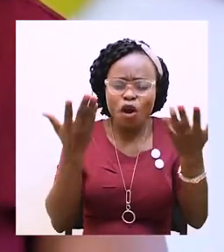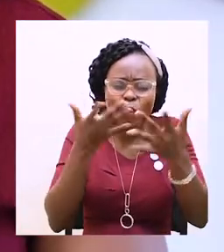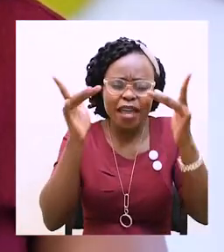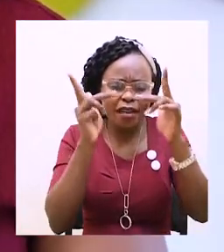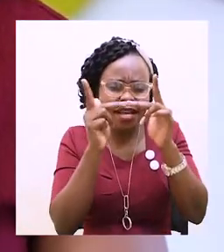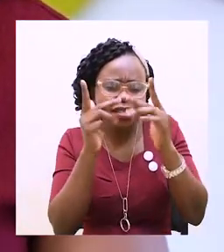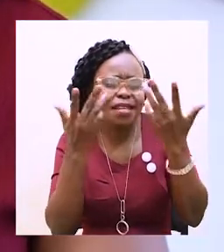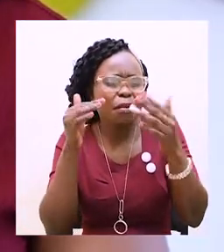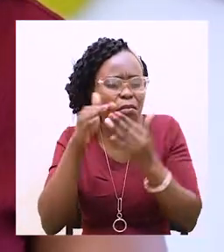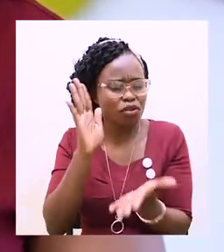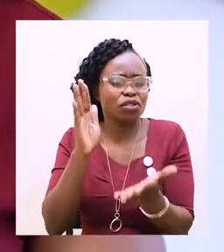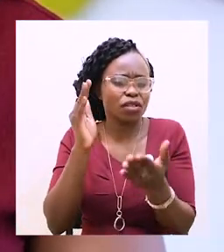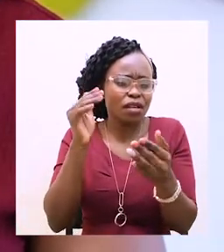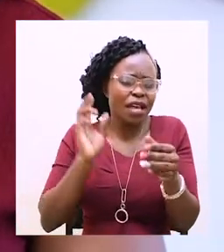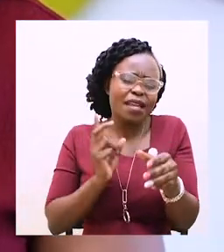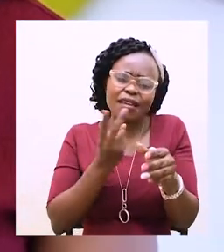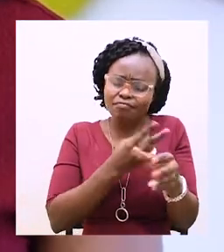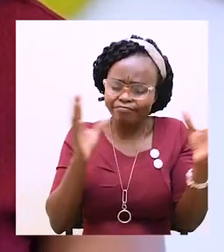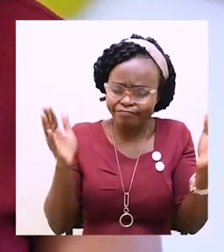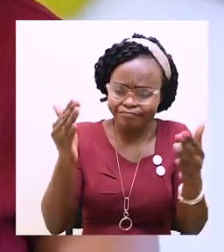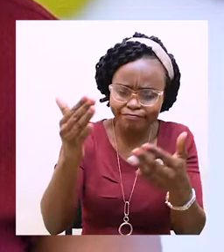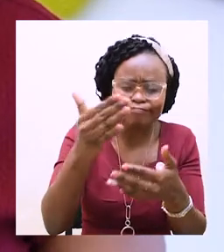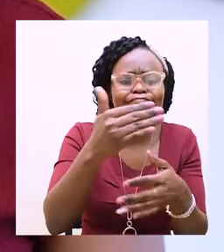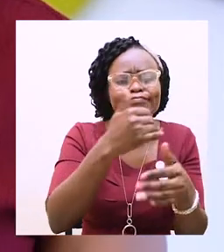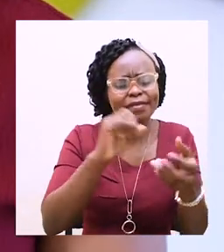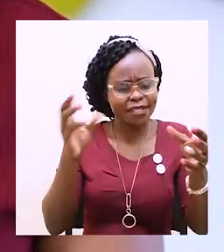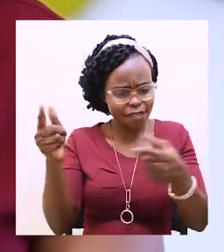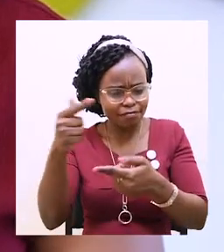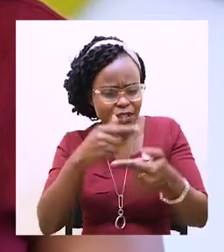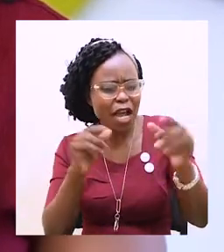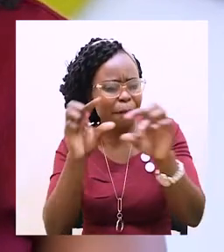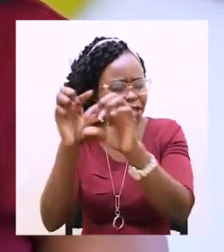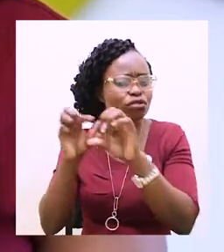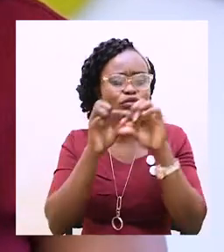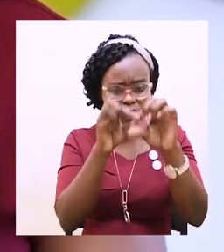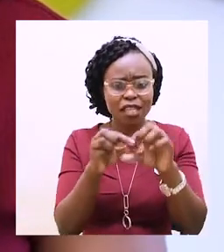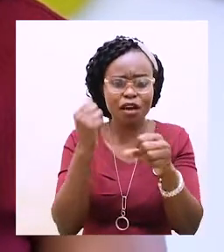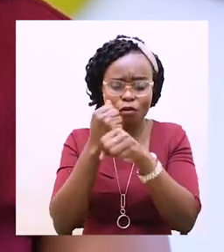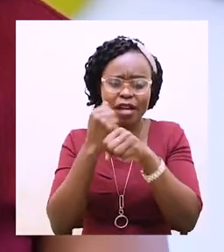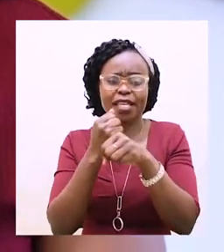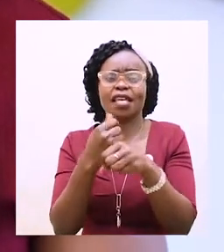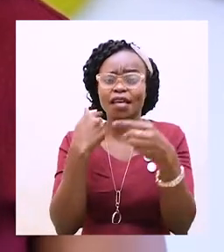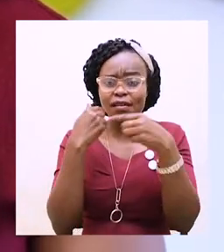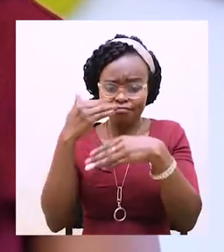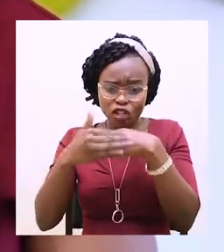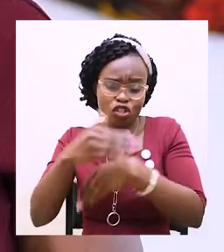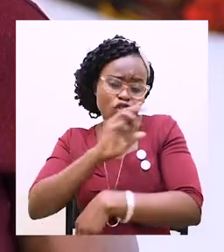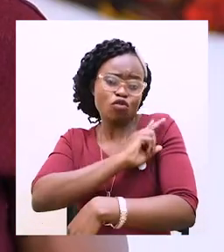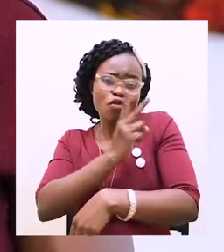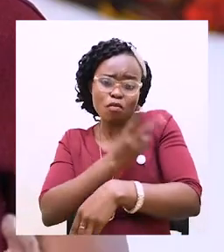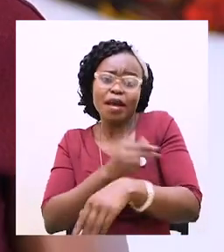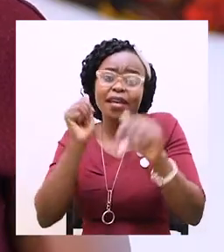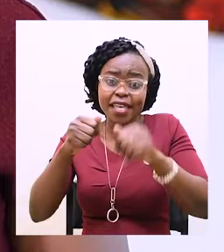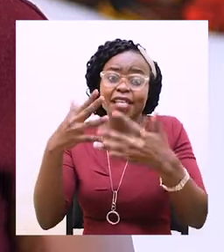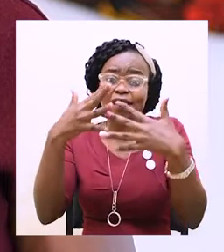it hurting most? And what is it that we need to do? And mobilizing ourselves and coming together and speaking truth to power and say, yes, do the lockdowns,